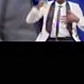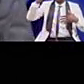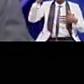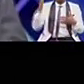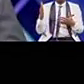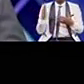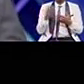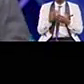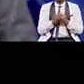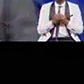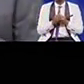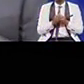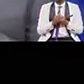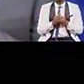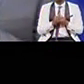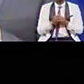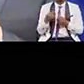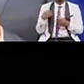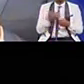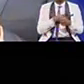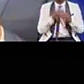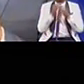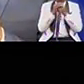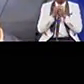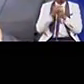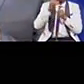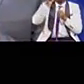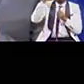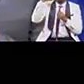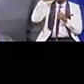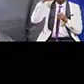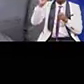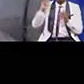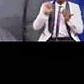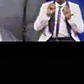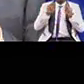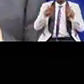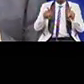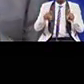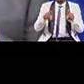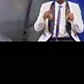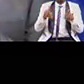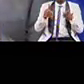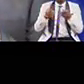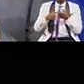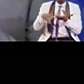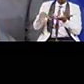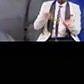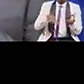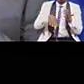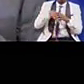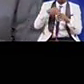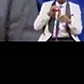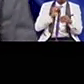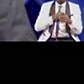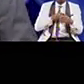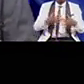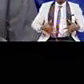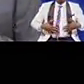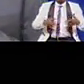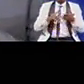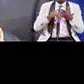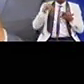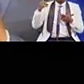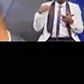we thank you, we worship you for the privilege we have to pour our hearts to you. We pray, Lord, you give